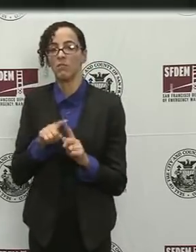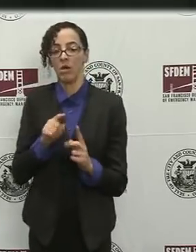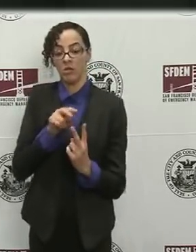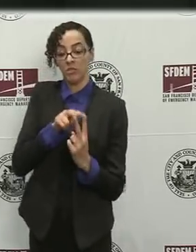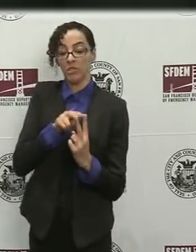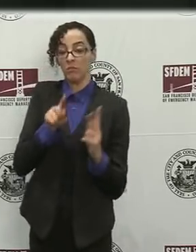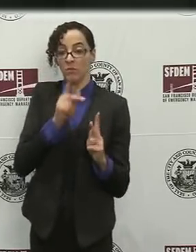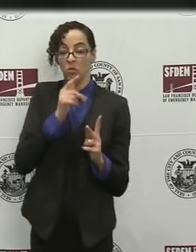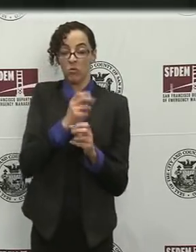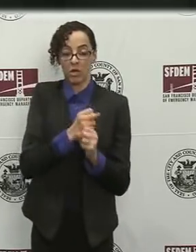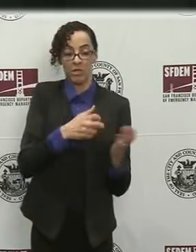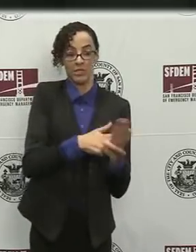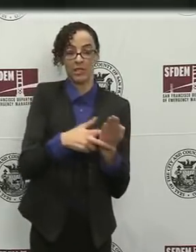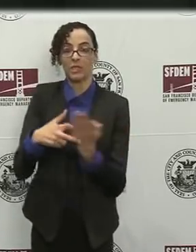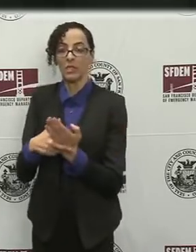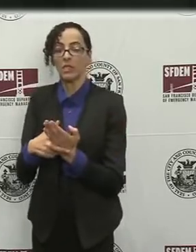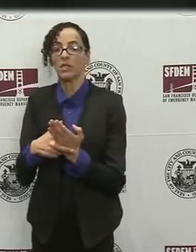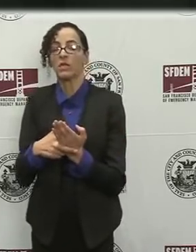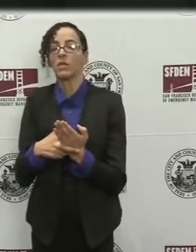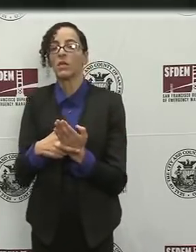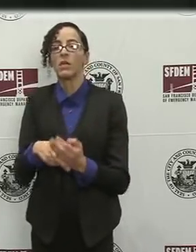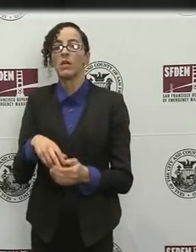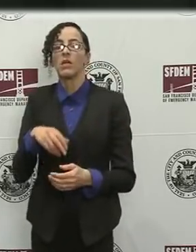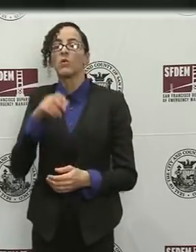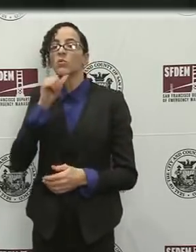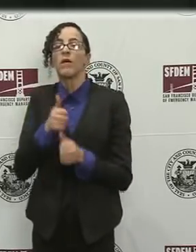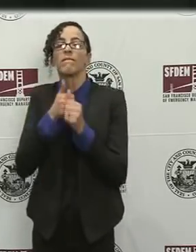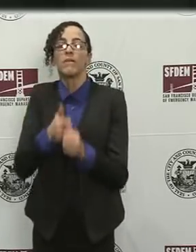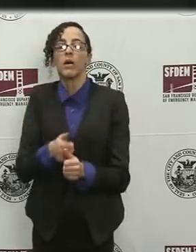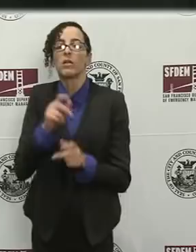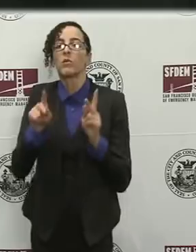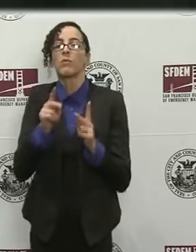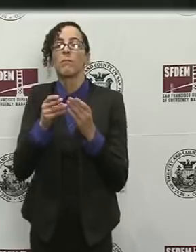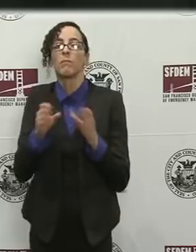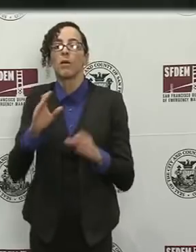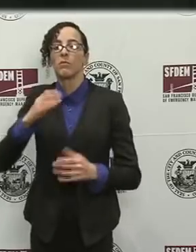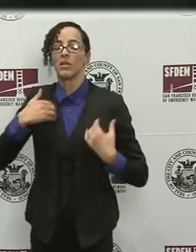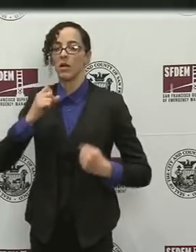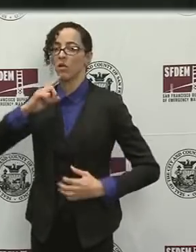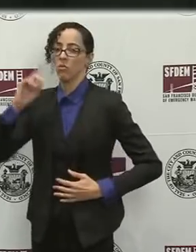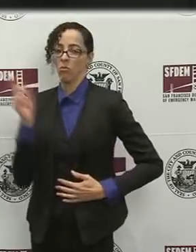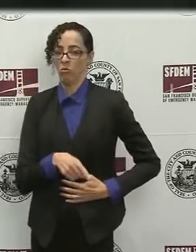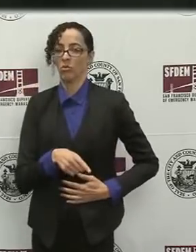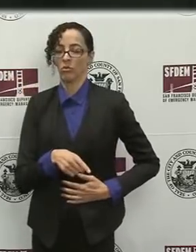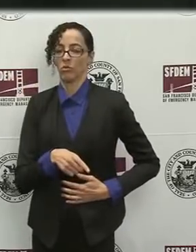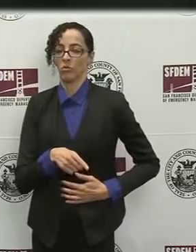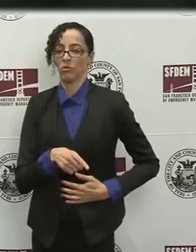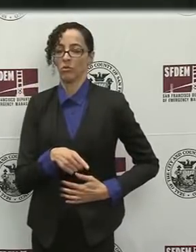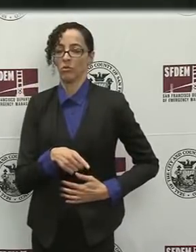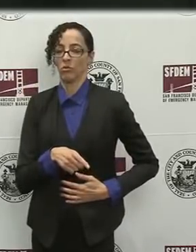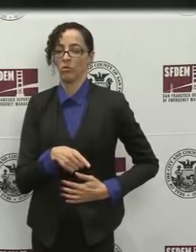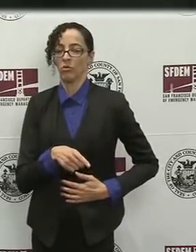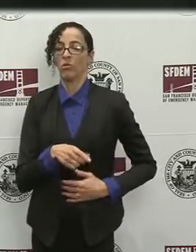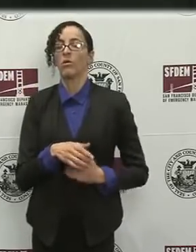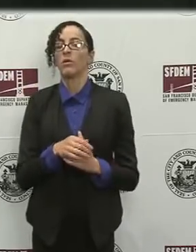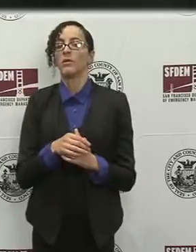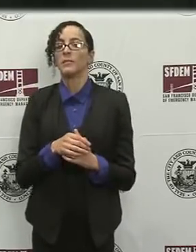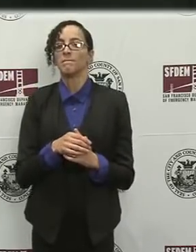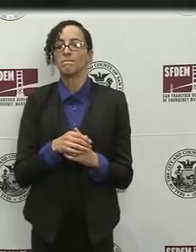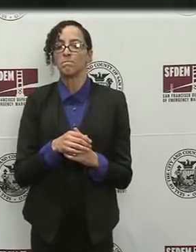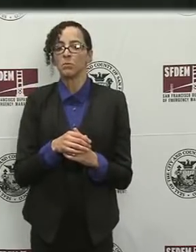health order violation nature, and those eventually will make its way to the proper authorities,